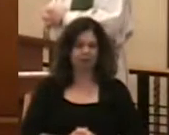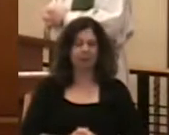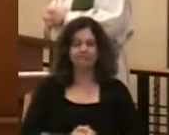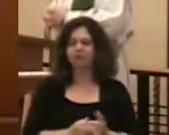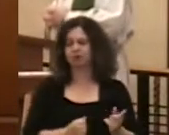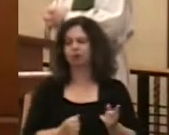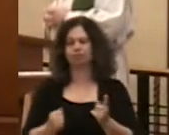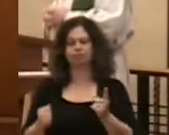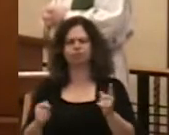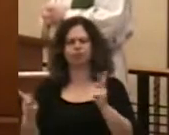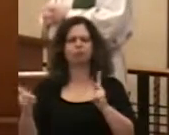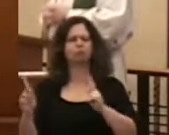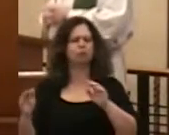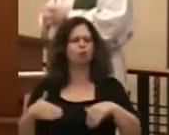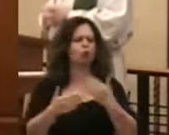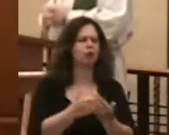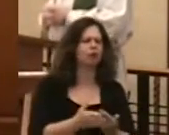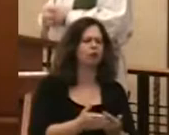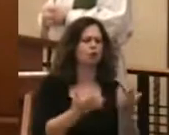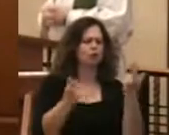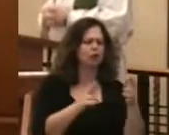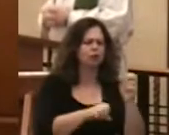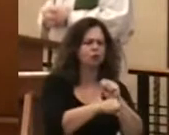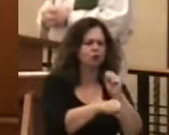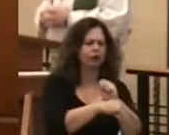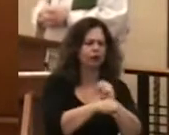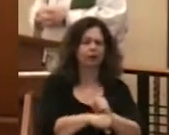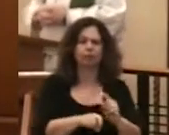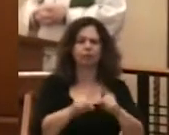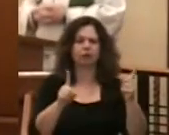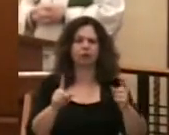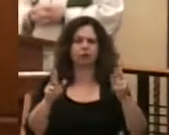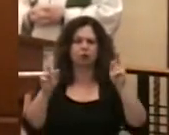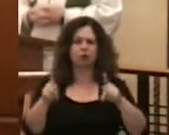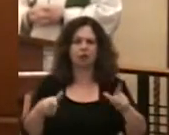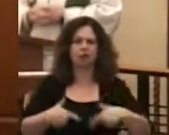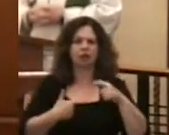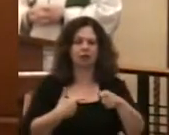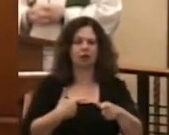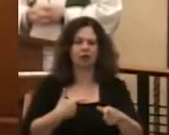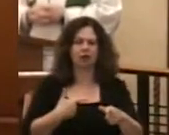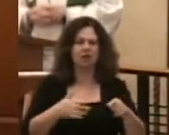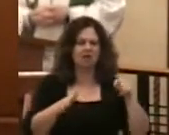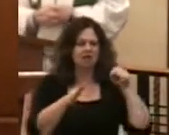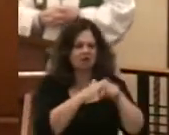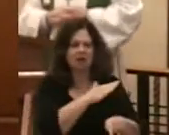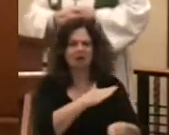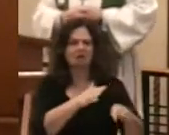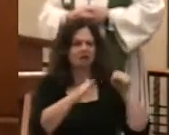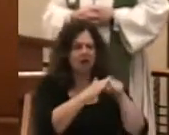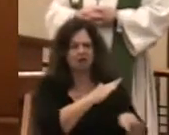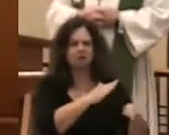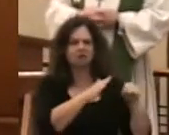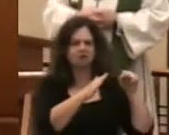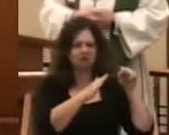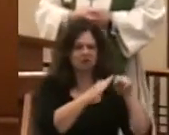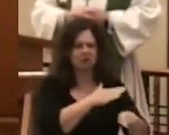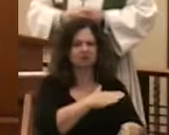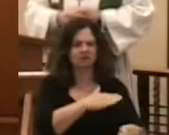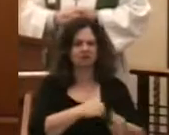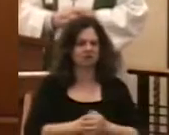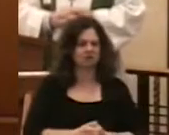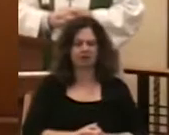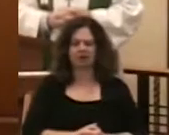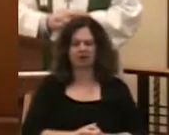and beat one, killed another, and stoned another. Again, he sent